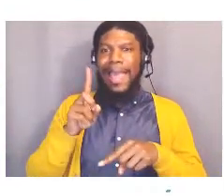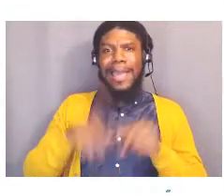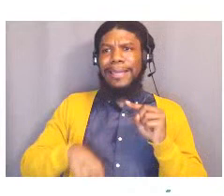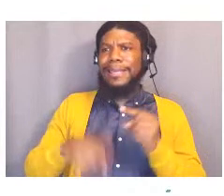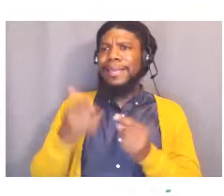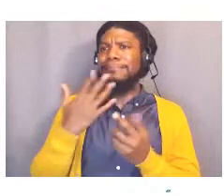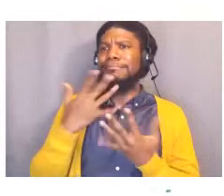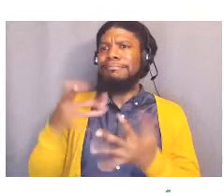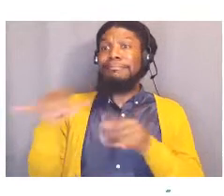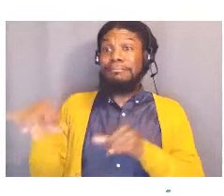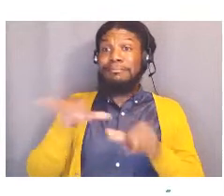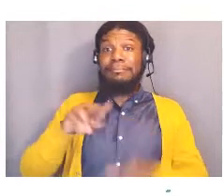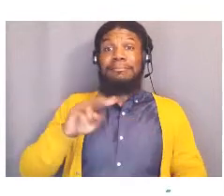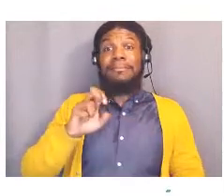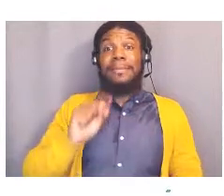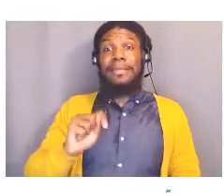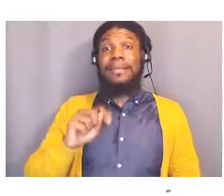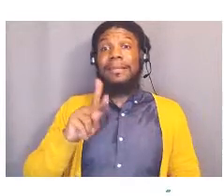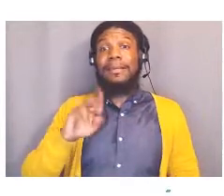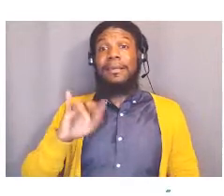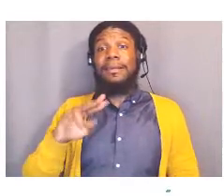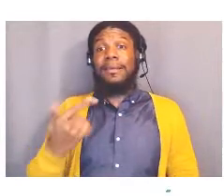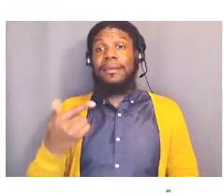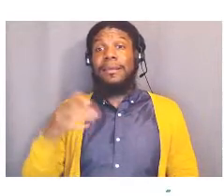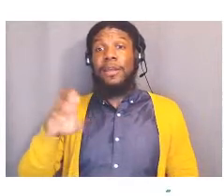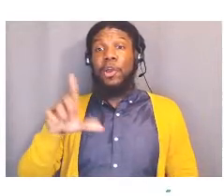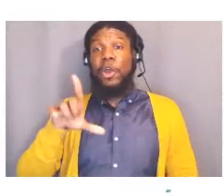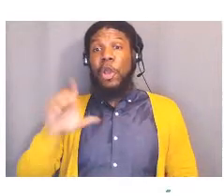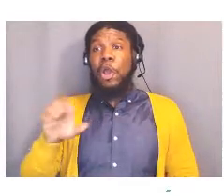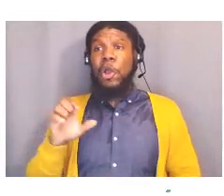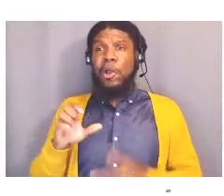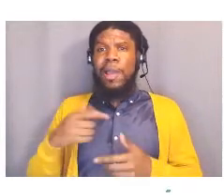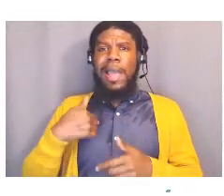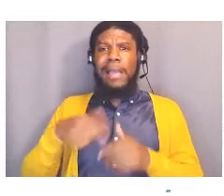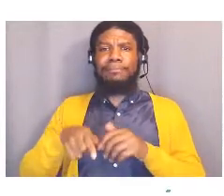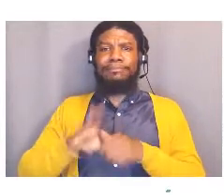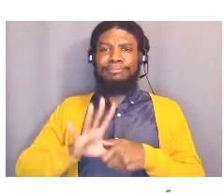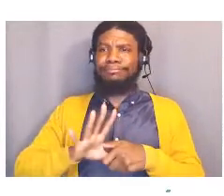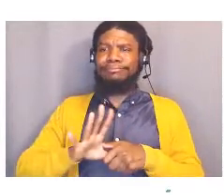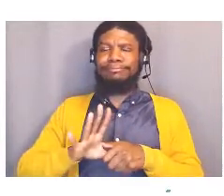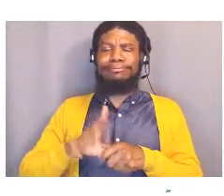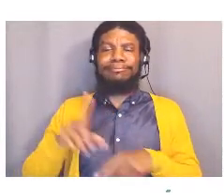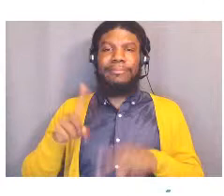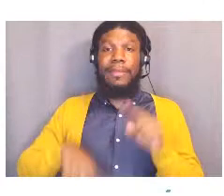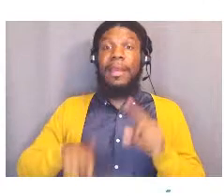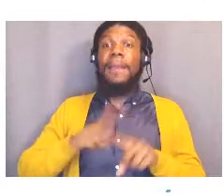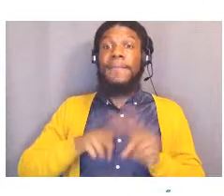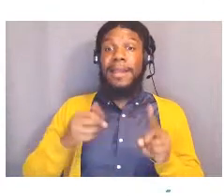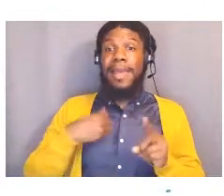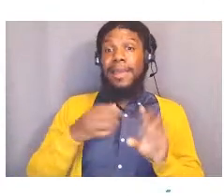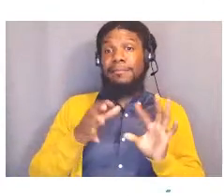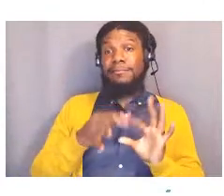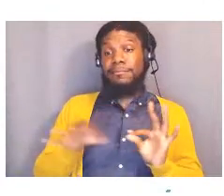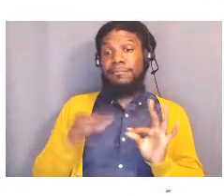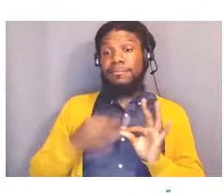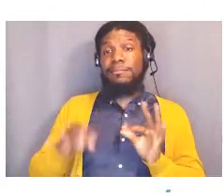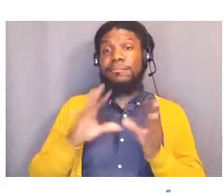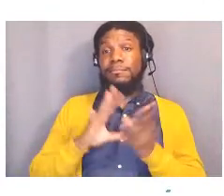and I wouldn't even try. But I do have the lyrics to his song, and it goes like